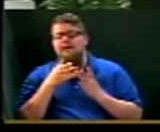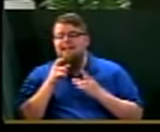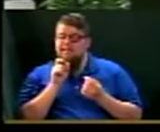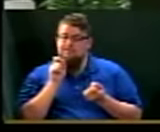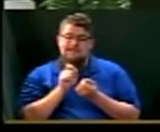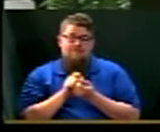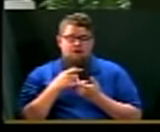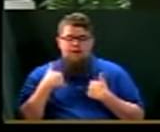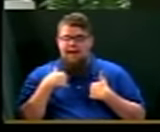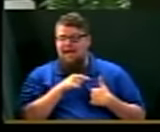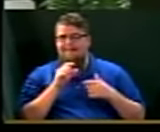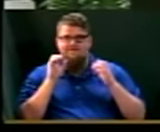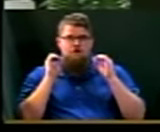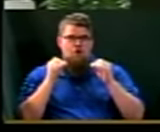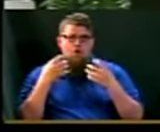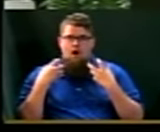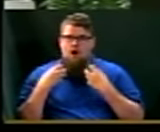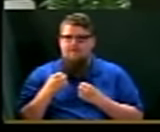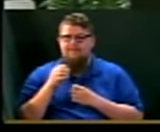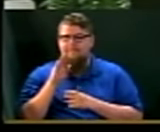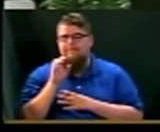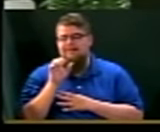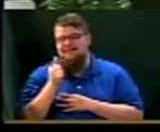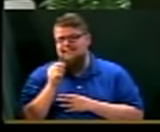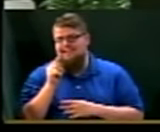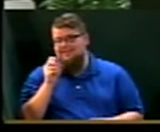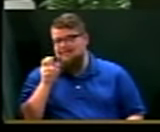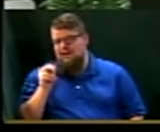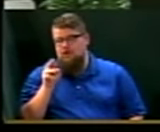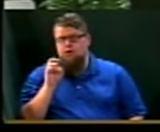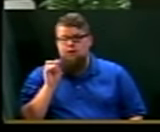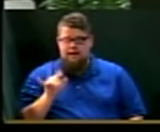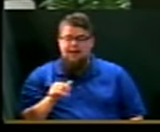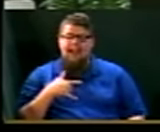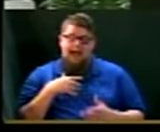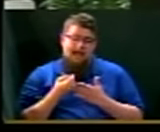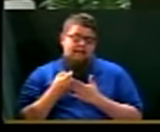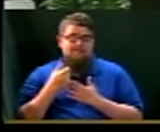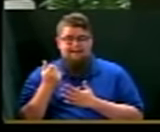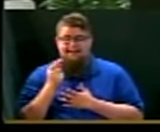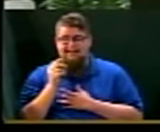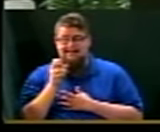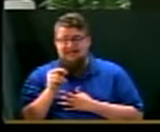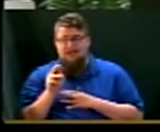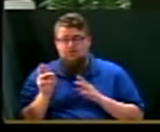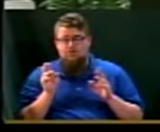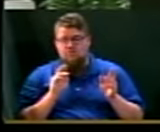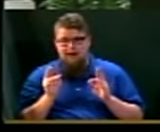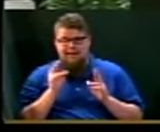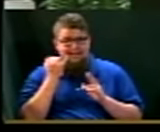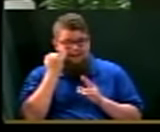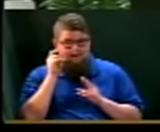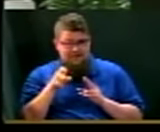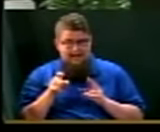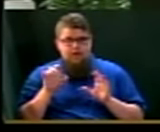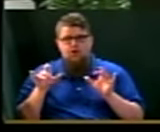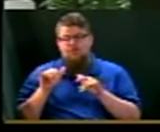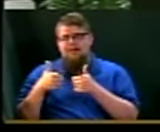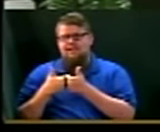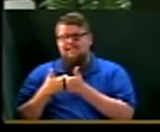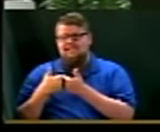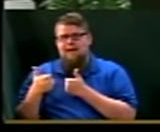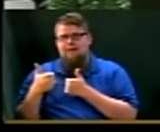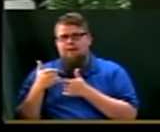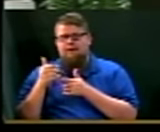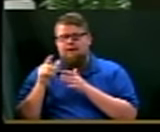have no confidence in 10 ready. I could take out 10 ready if we need to and do that separately some